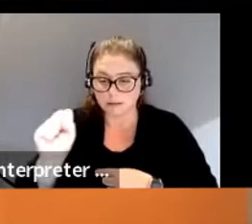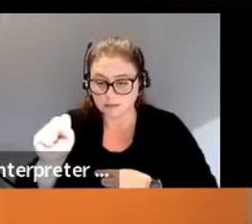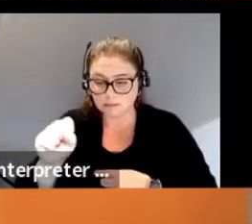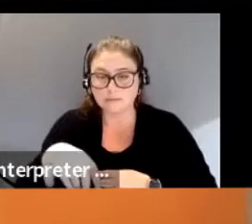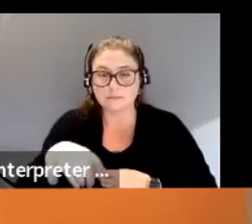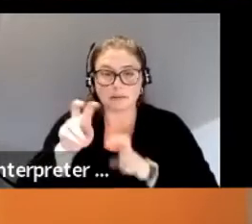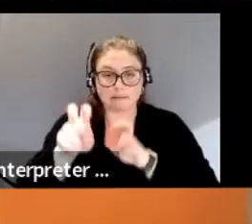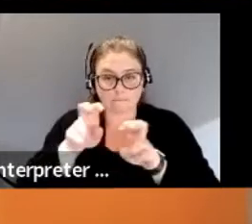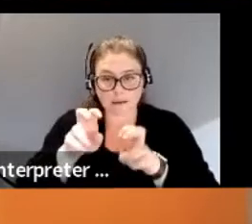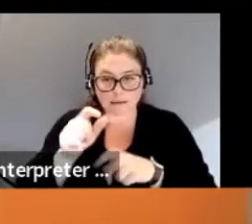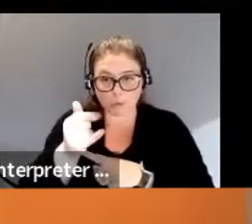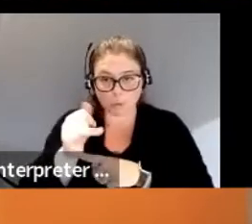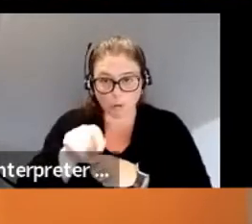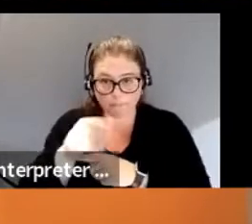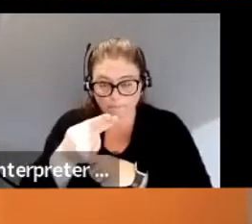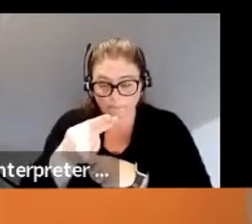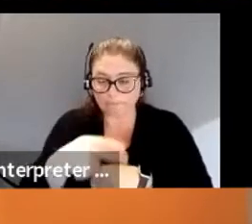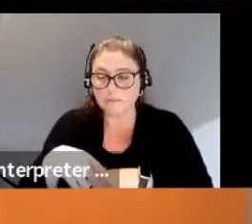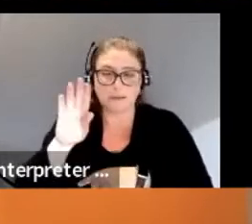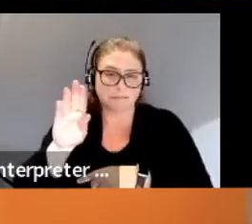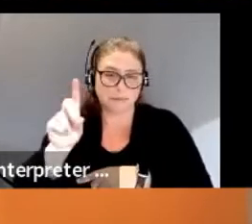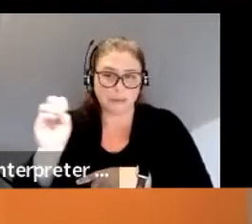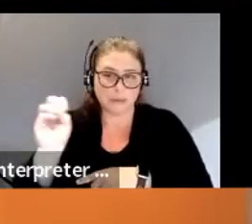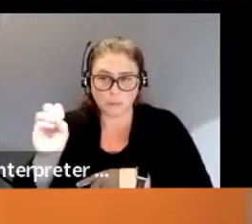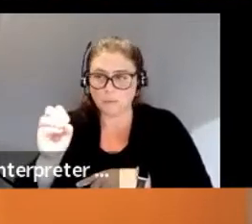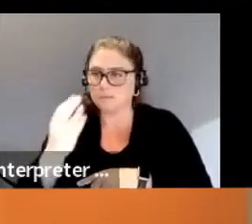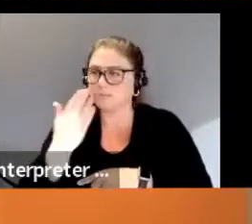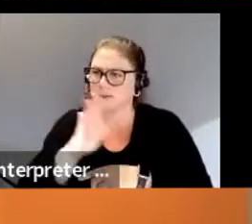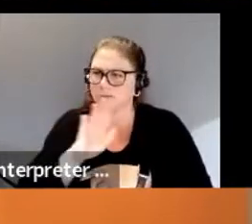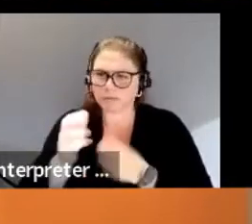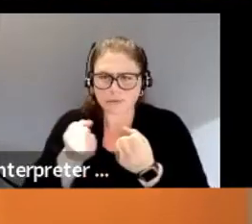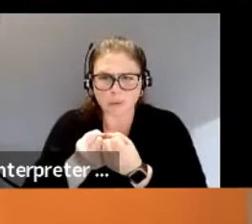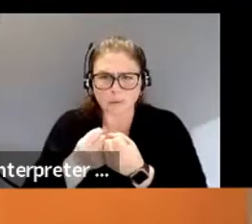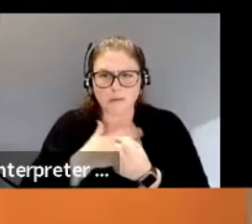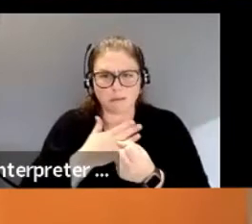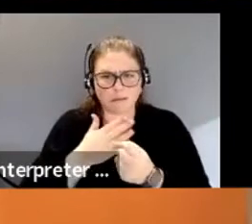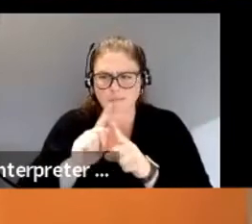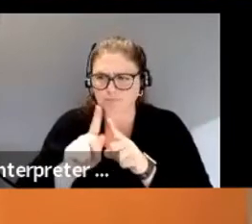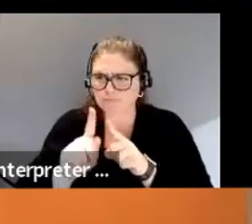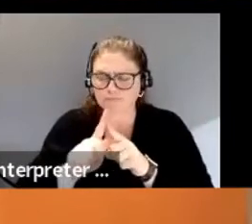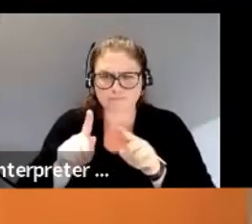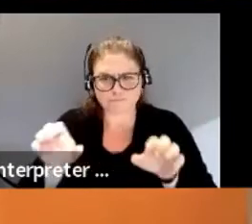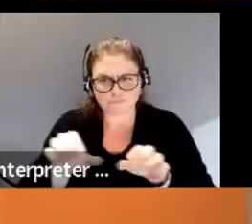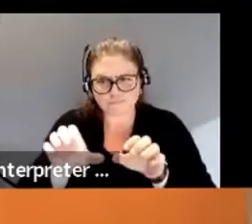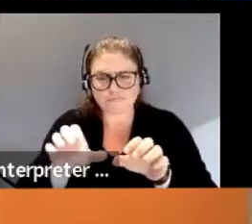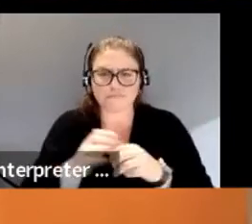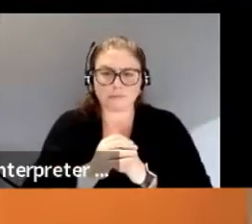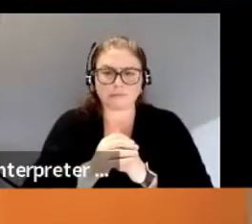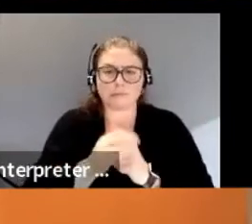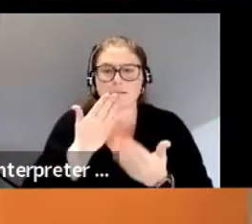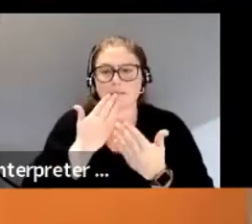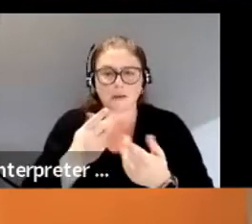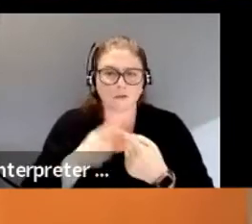so much for the support in everything that we do. And again, a big thank you out to Sign